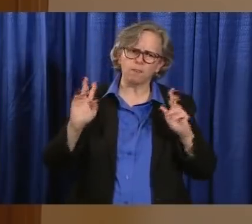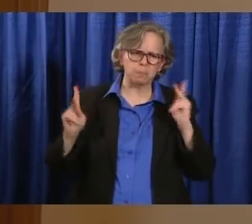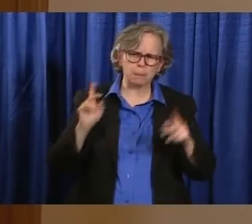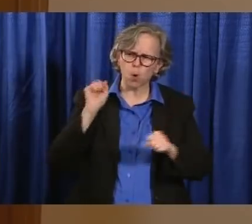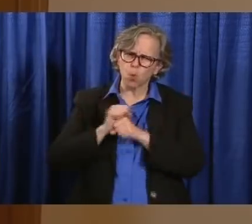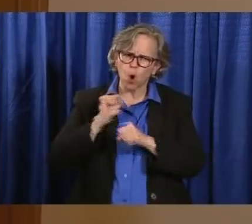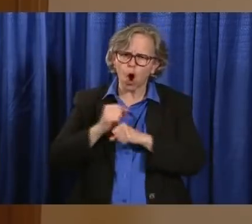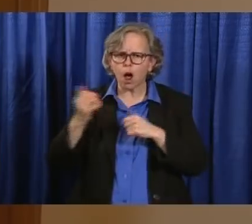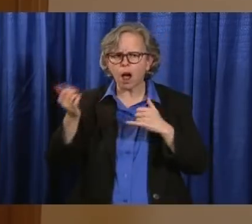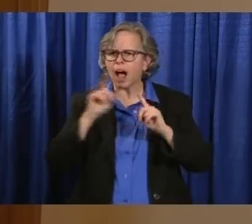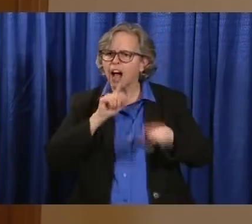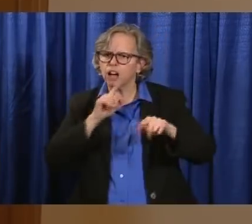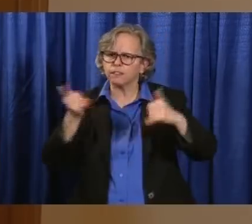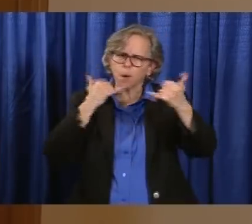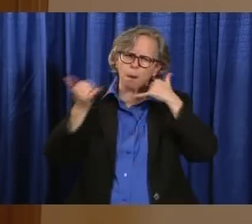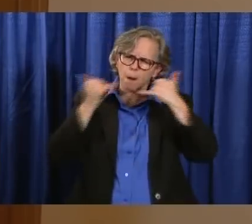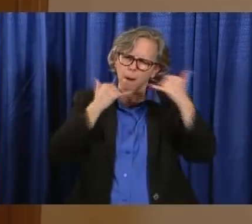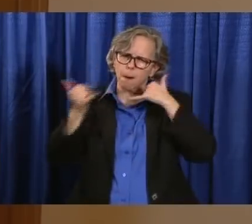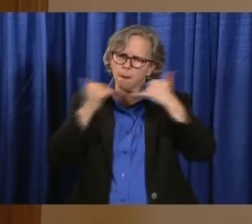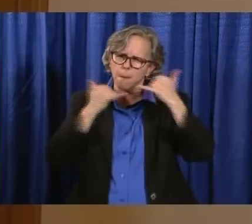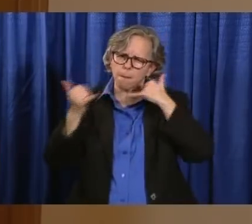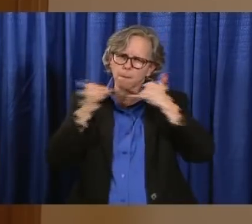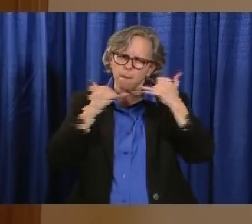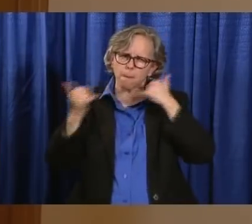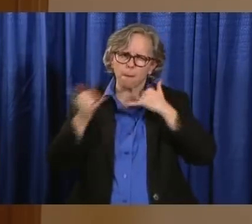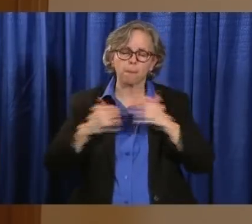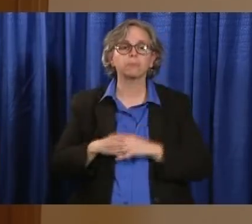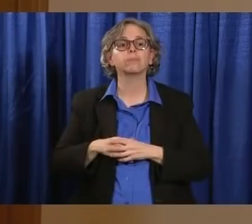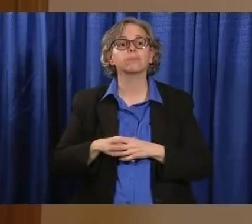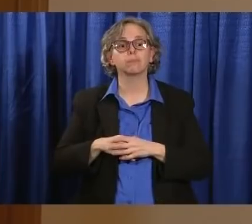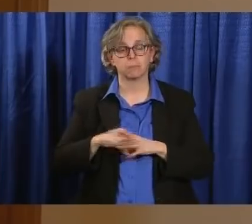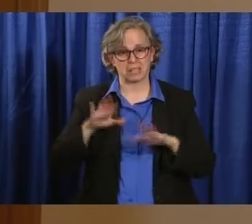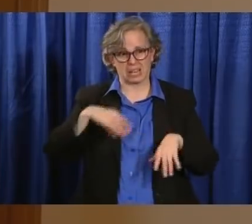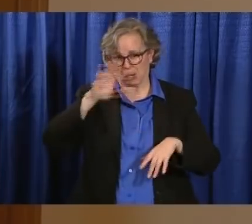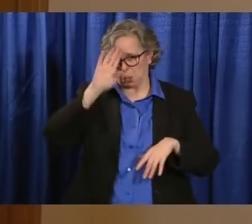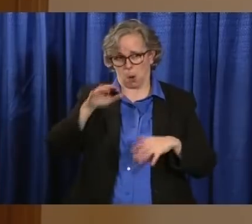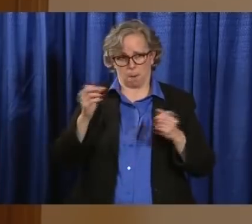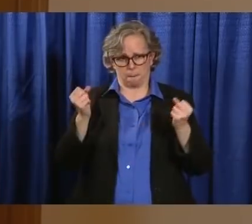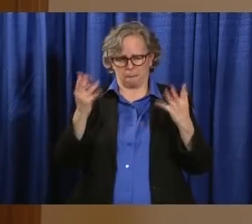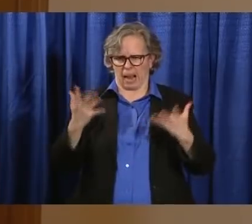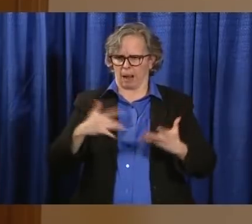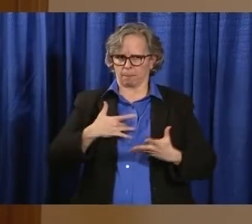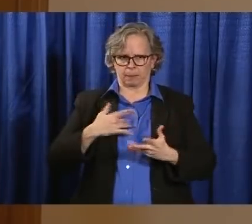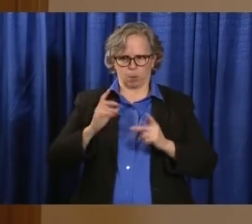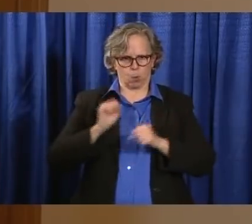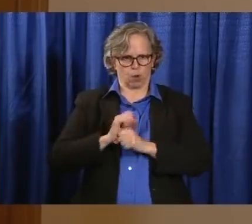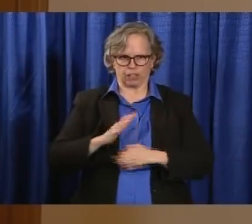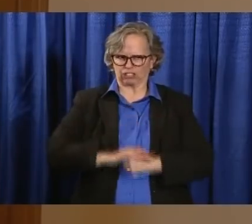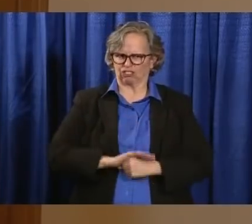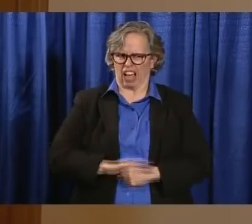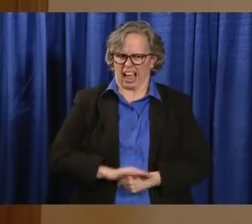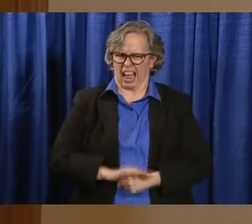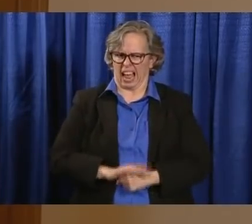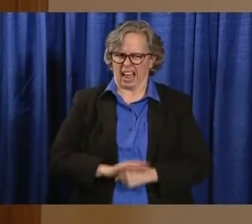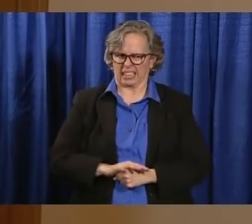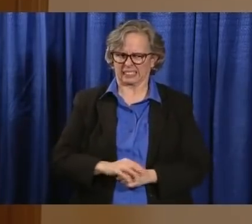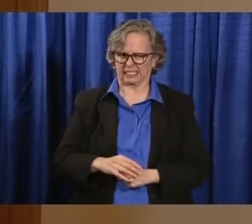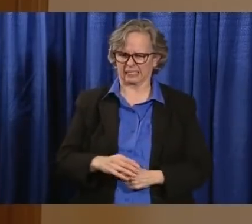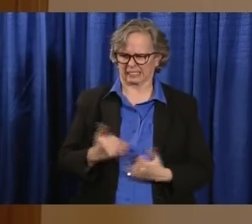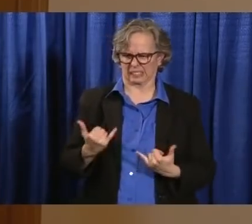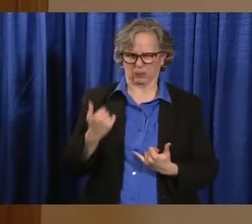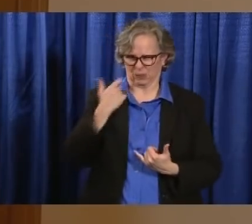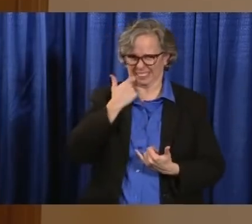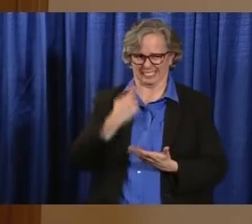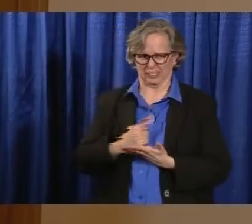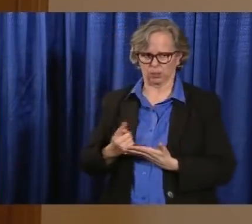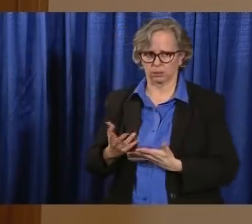Do remember, I know a lot of us are getting stressed during this. I mentioned it earlier in the week, but these are really good people on